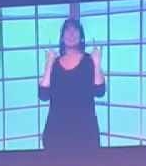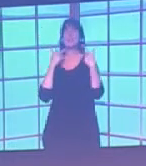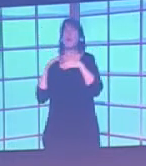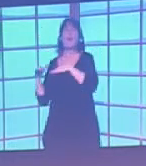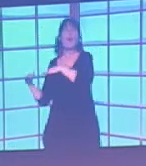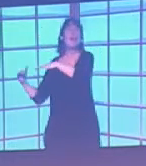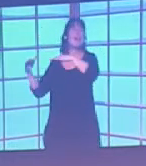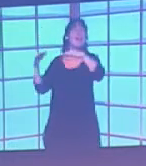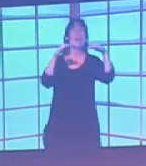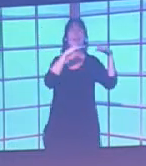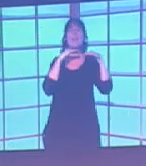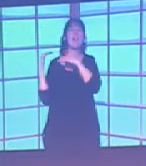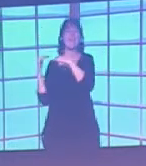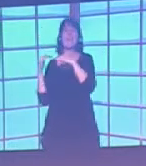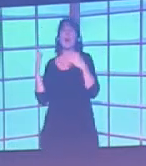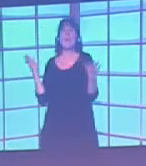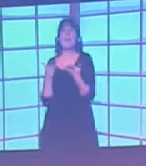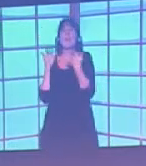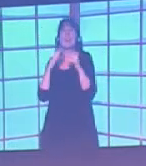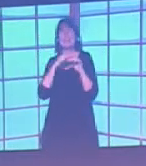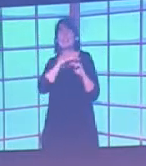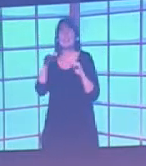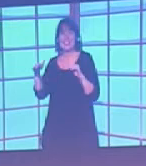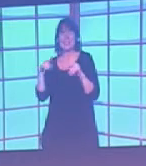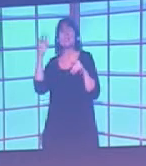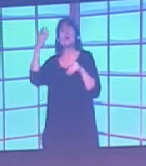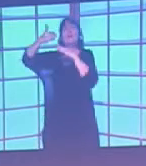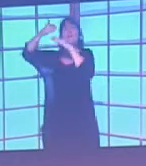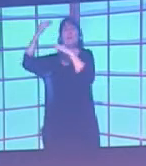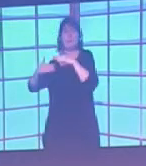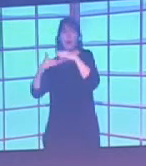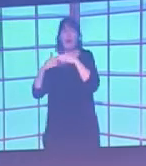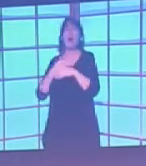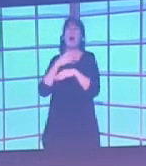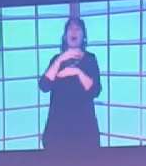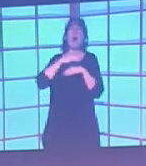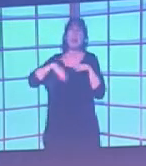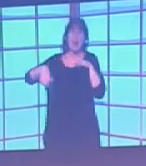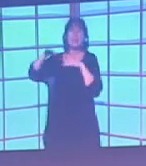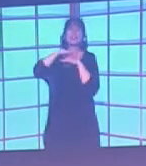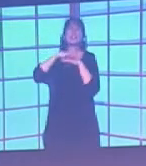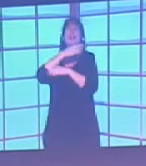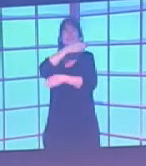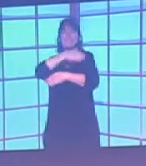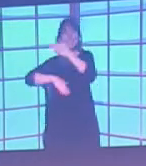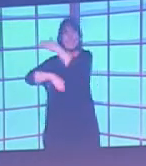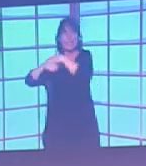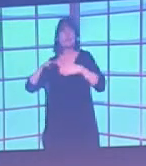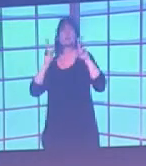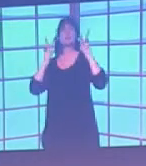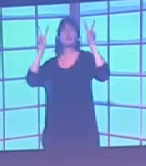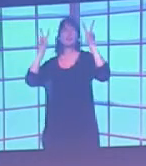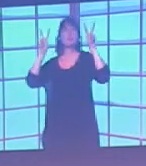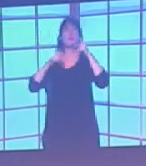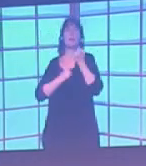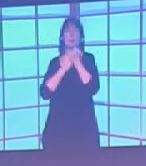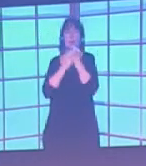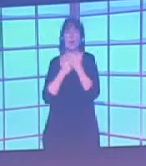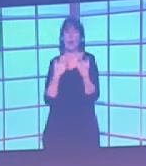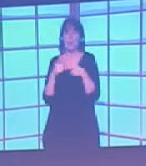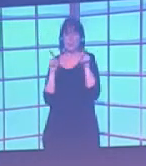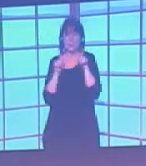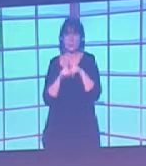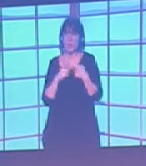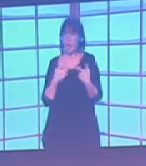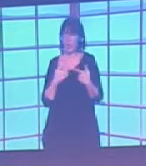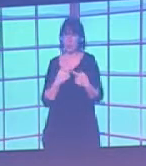Field, was very much driven out of a passion for change and almost an anger that things weren't changing. So it was a